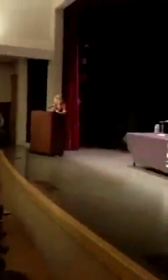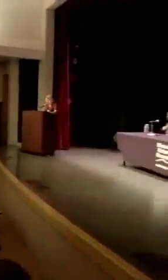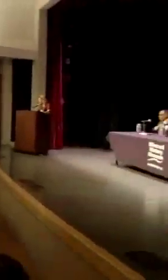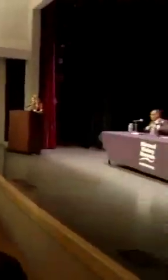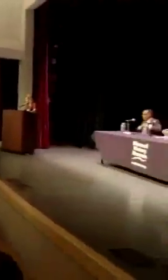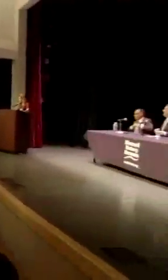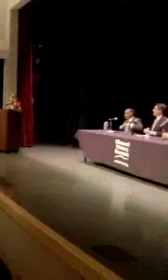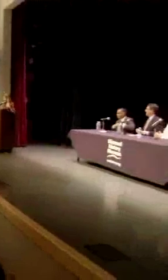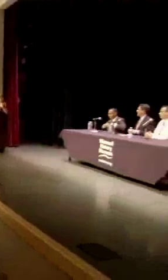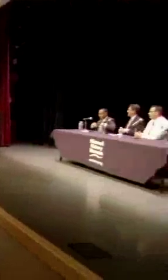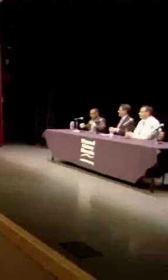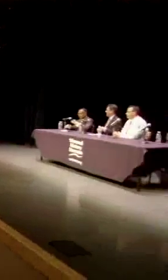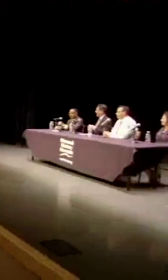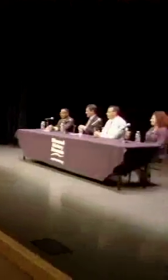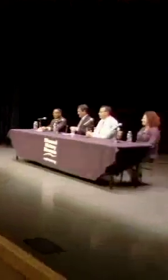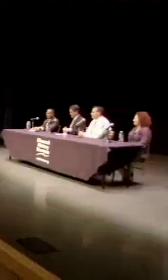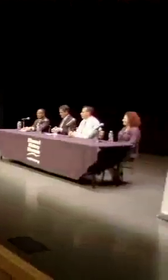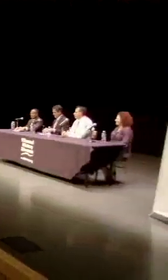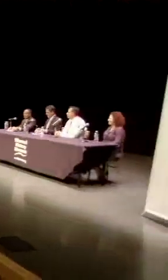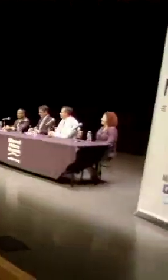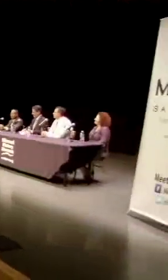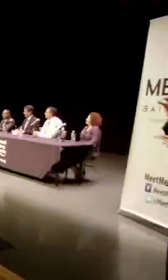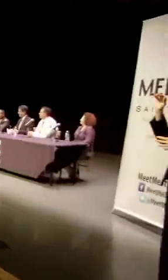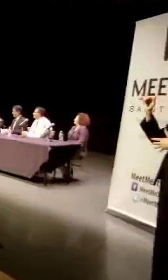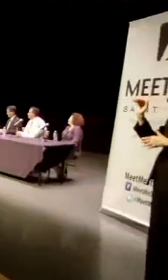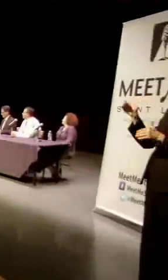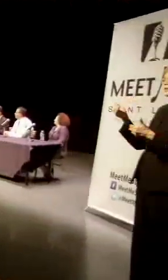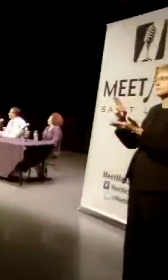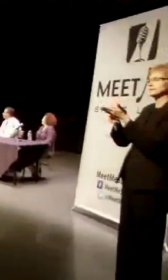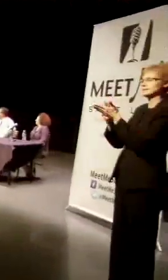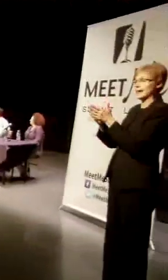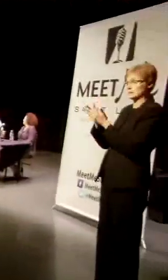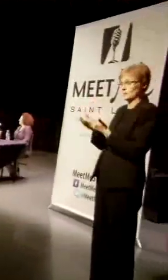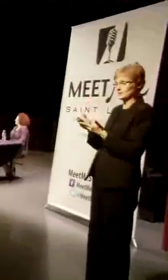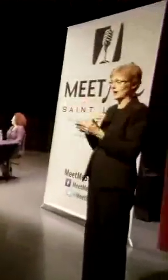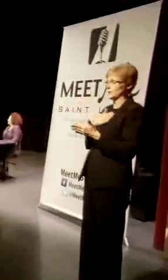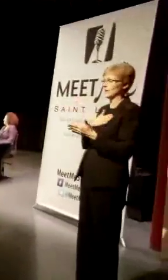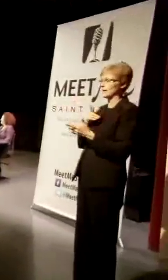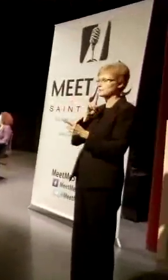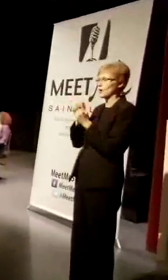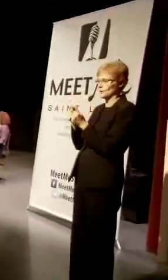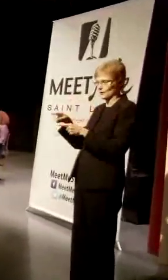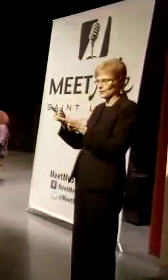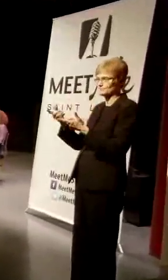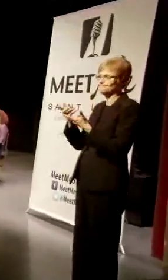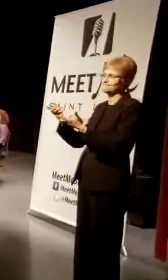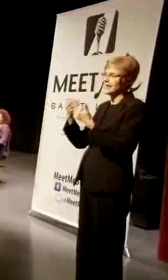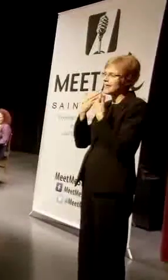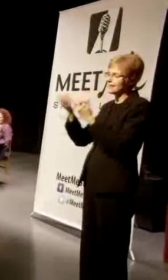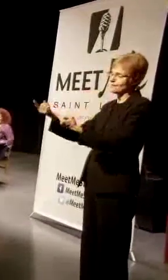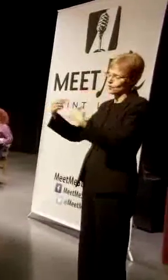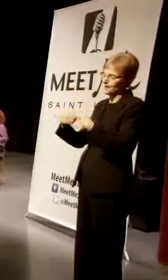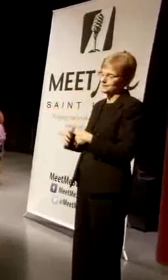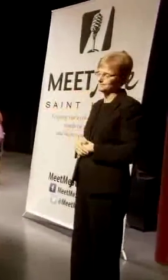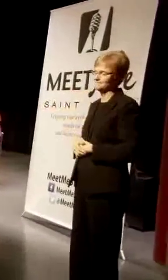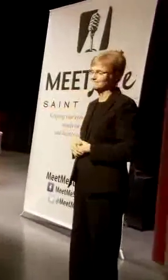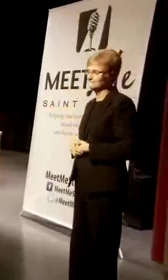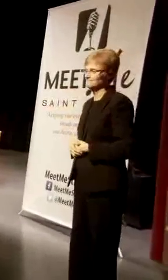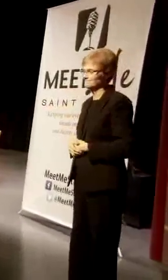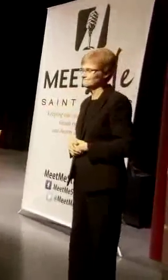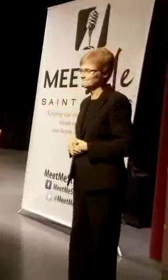Okay, you guys do, I don't. I'm going to be in Bixby signing books, and I'm really happy to talk to y'all. Thank you so much for coming. All right.